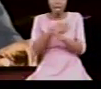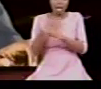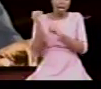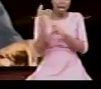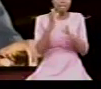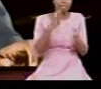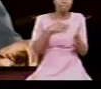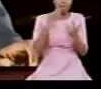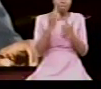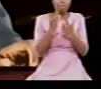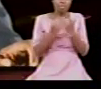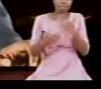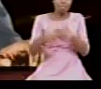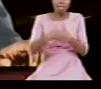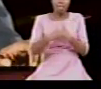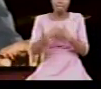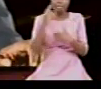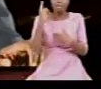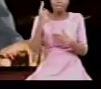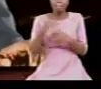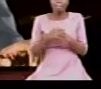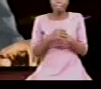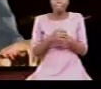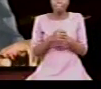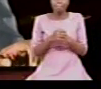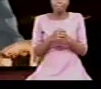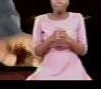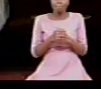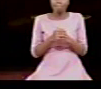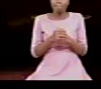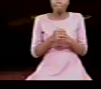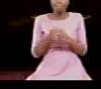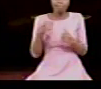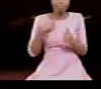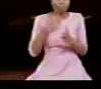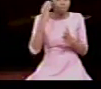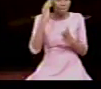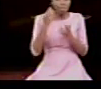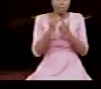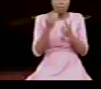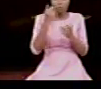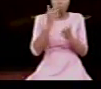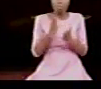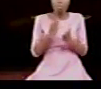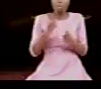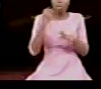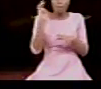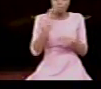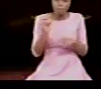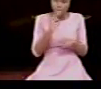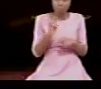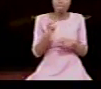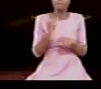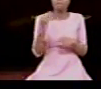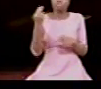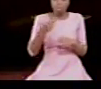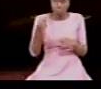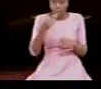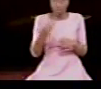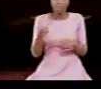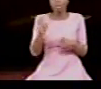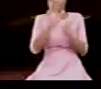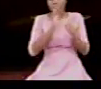my words behind thee. We hear the word on Monday Bible study, we hear the word on Thursday, on Sunday,